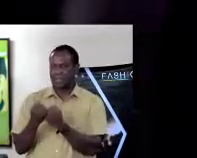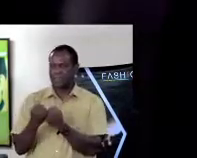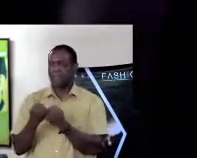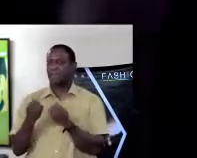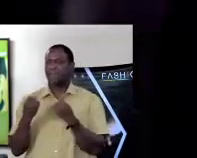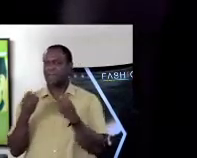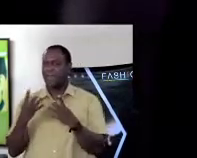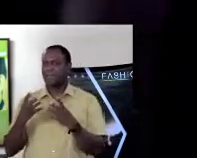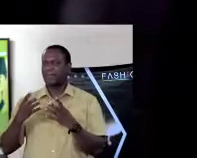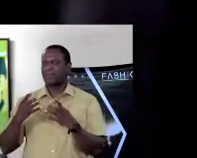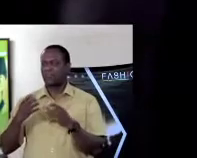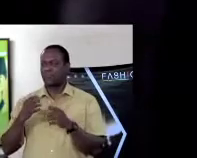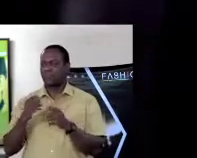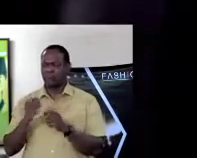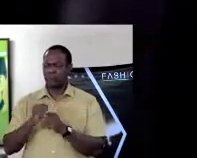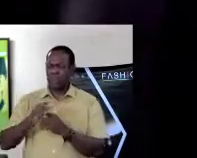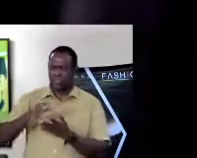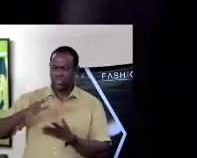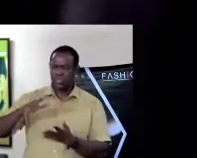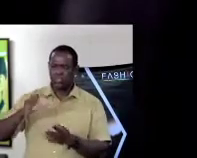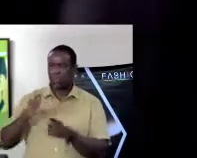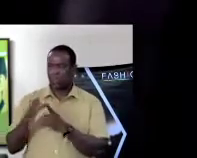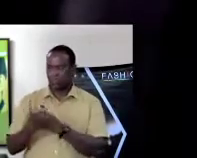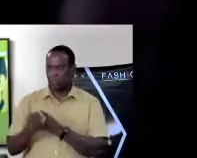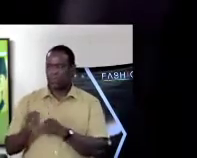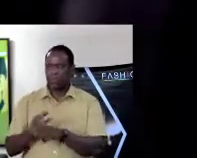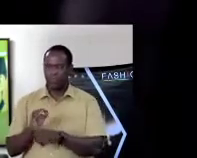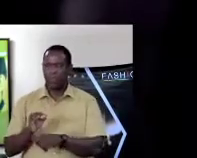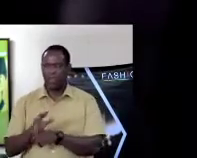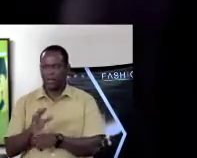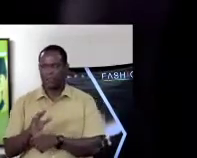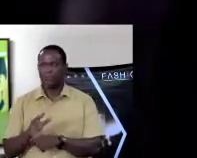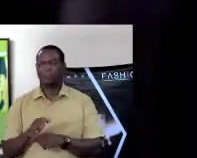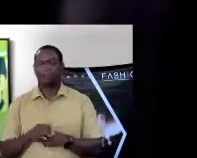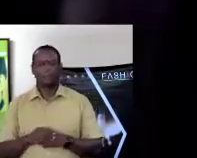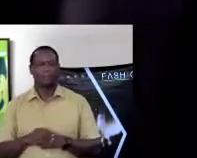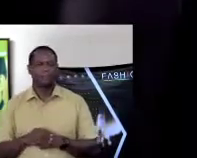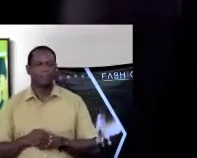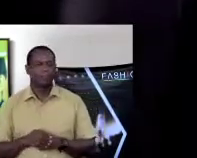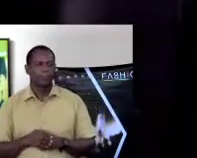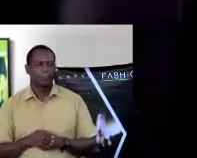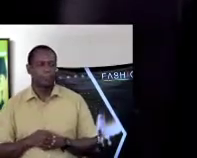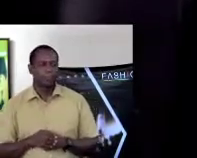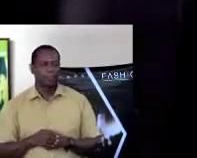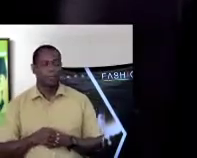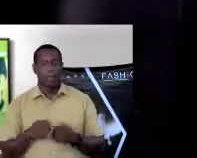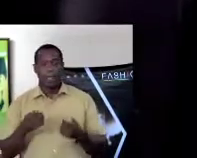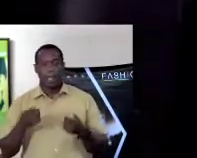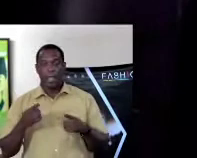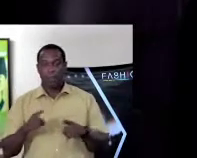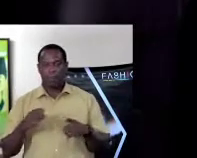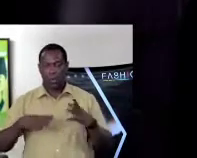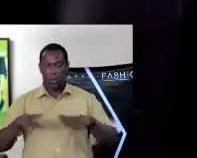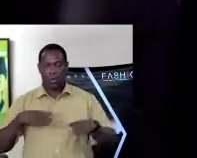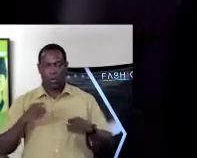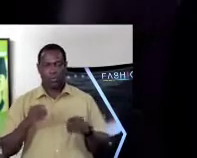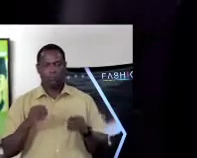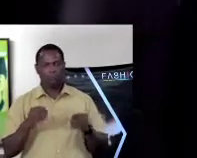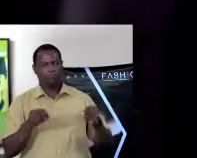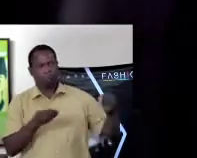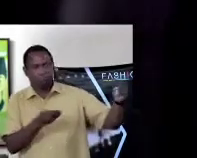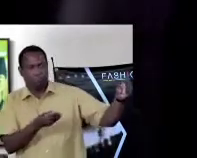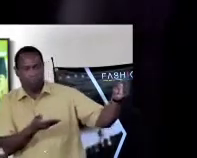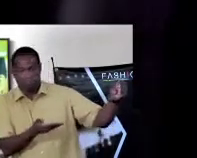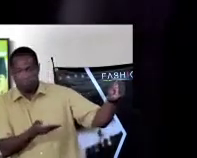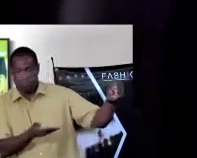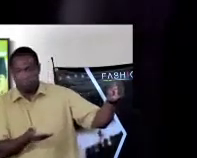buying. They weren't talking about what is the price. They want the item because when I present the clothes, I tell a little of the story in